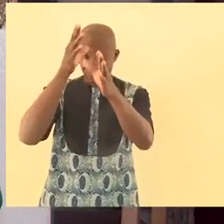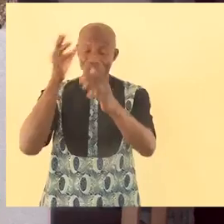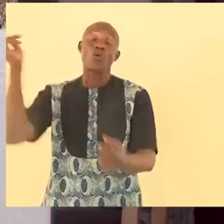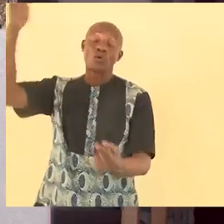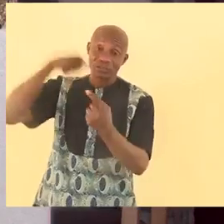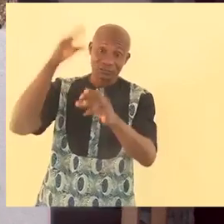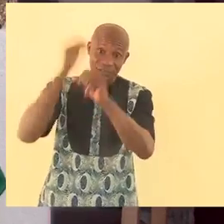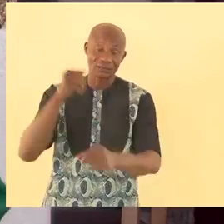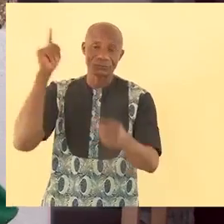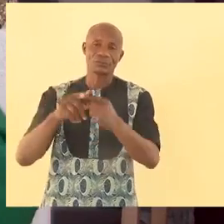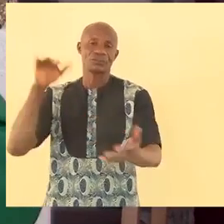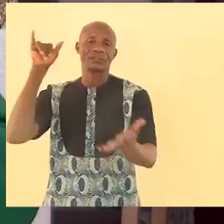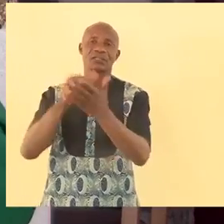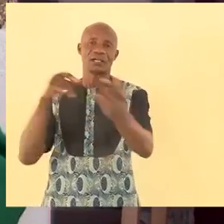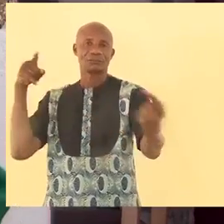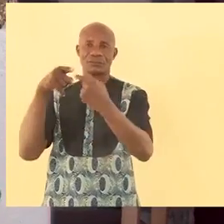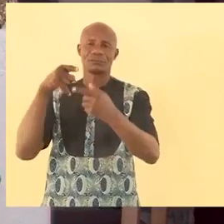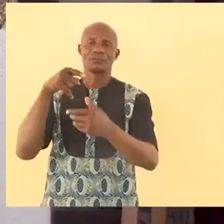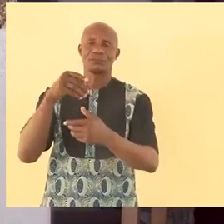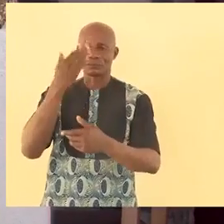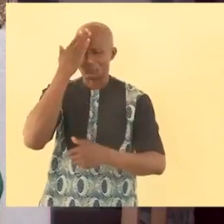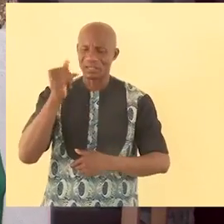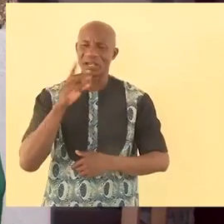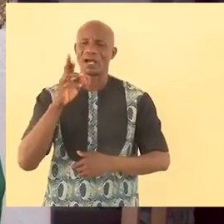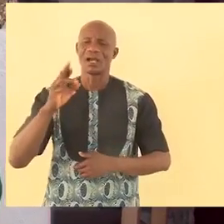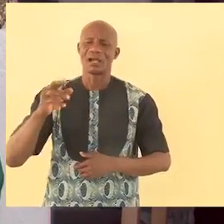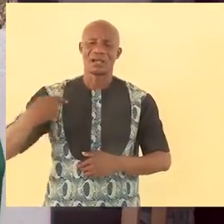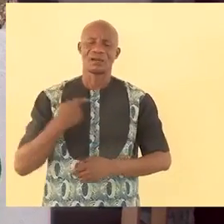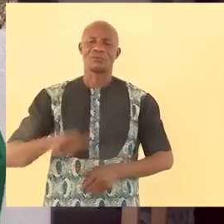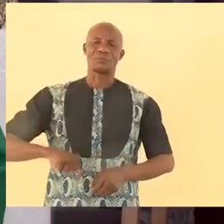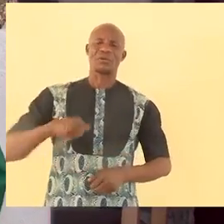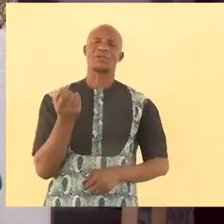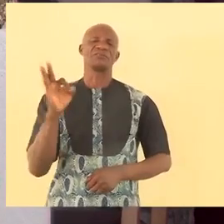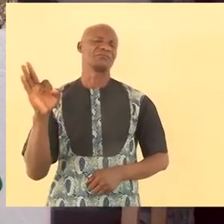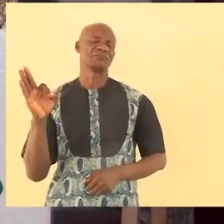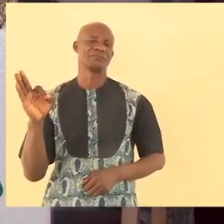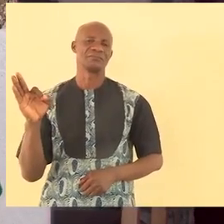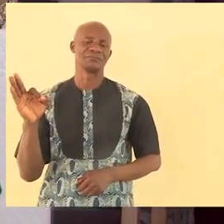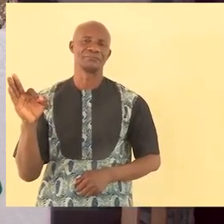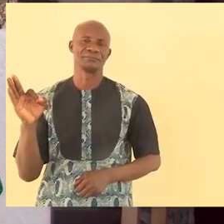until we get to that point, what are we arrogant about? What are we proud of?